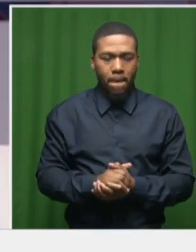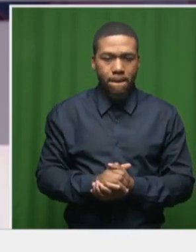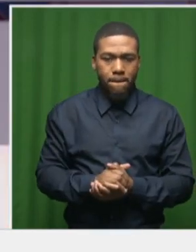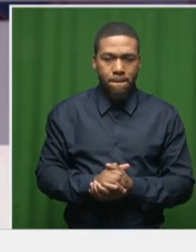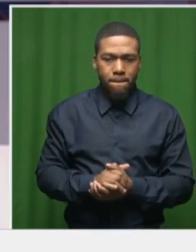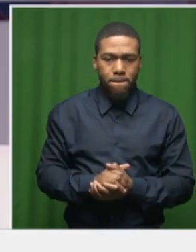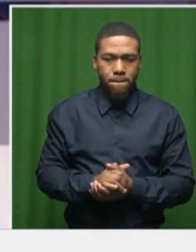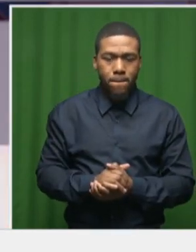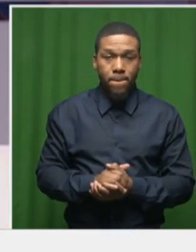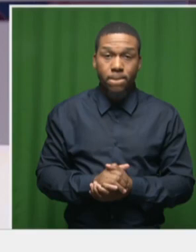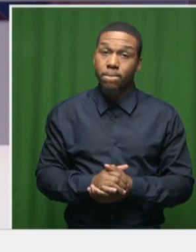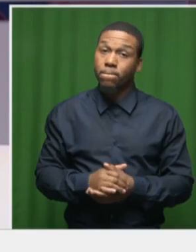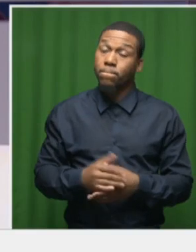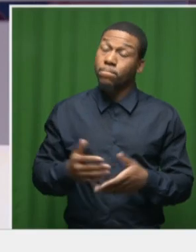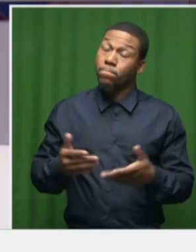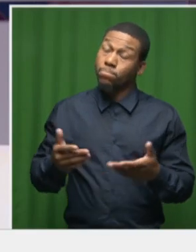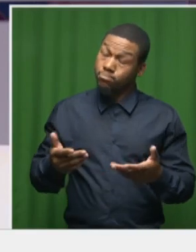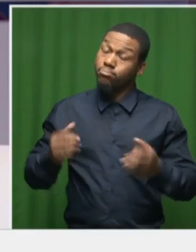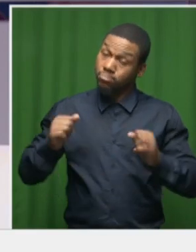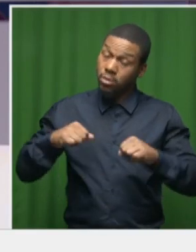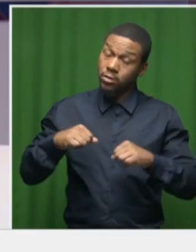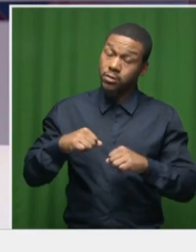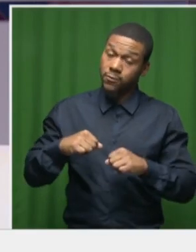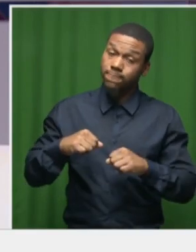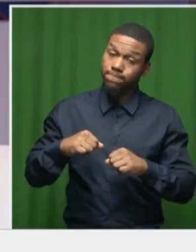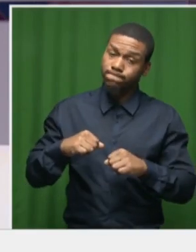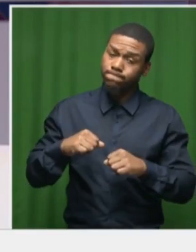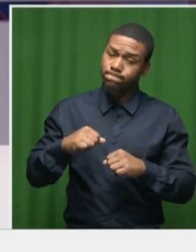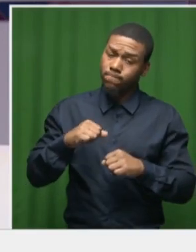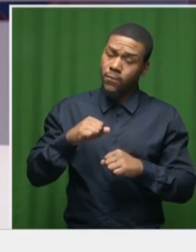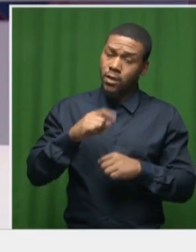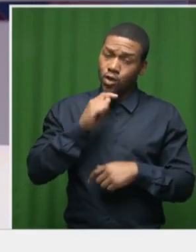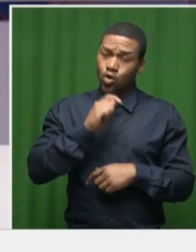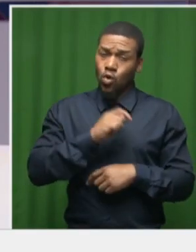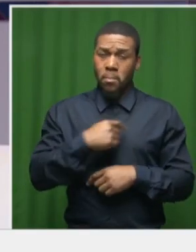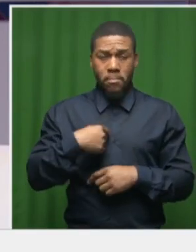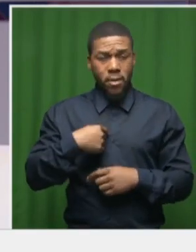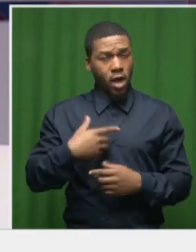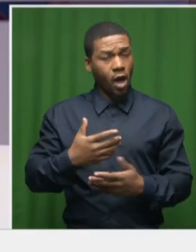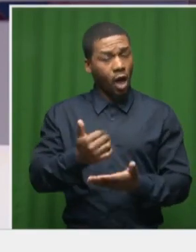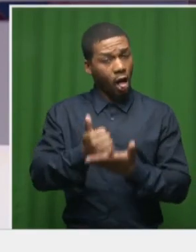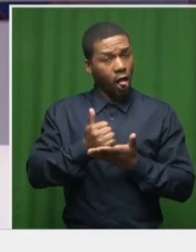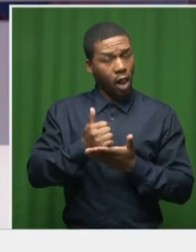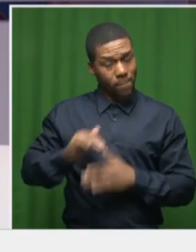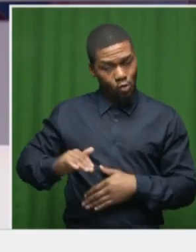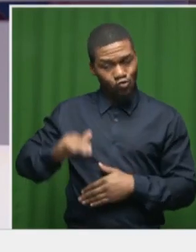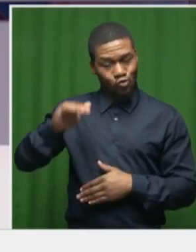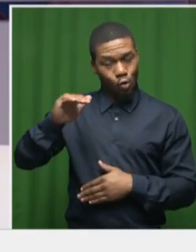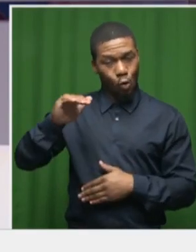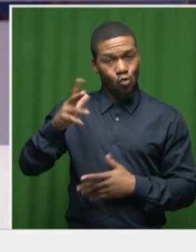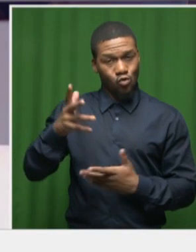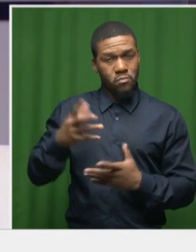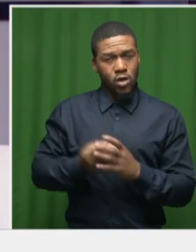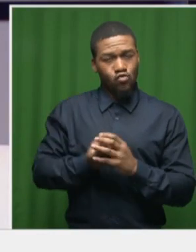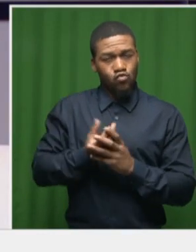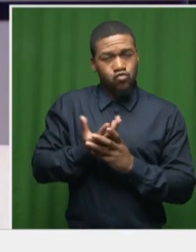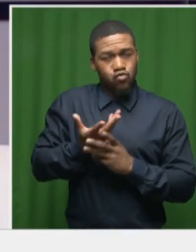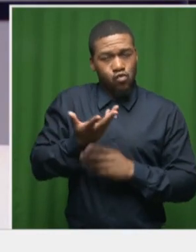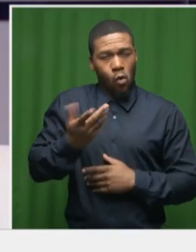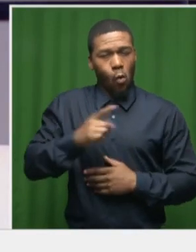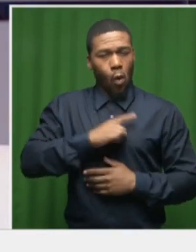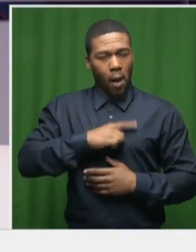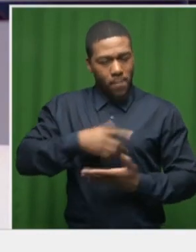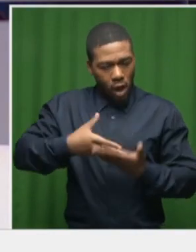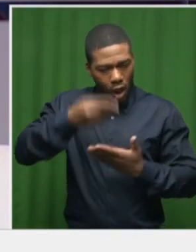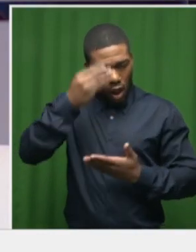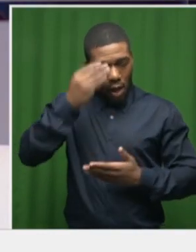So it's definitely, I would say it's definitely helped me grow a lot. Right. Yeah. In terms of patience, because the